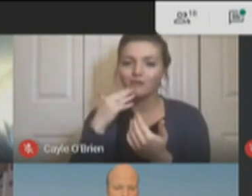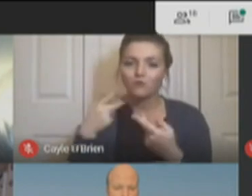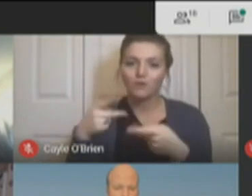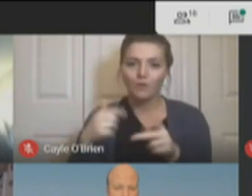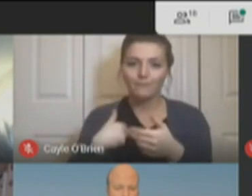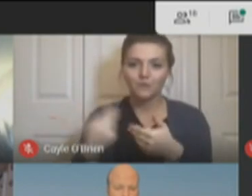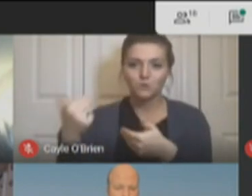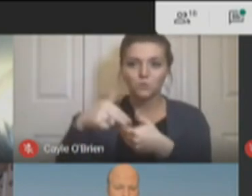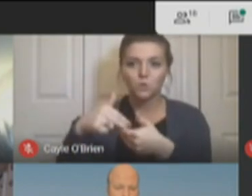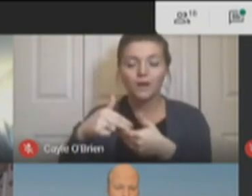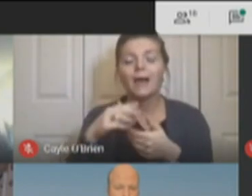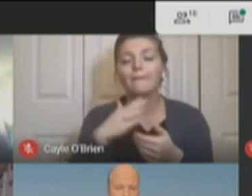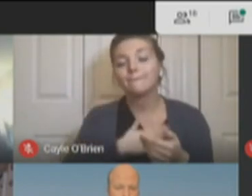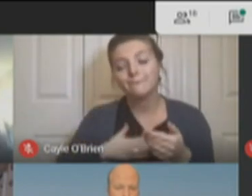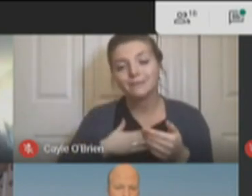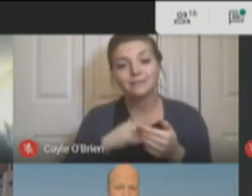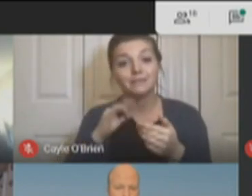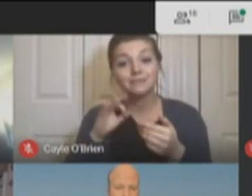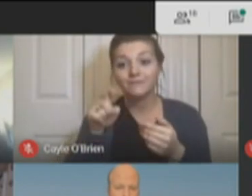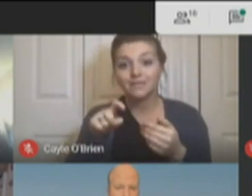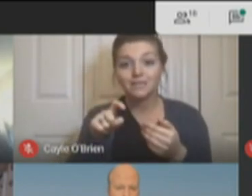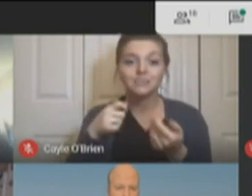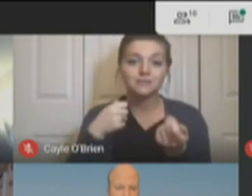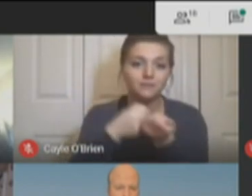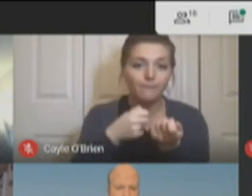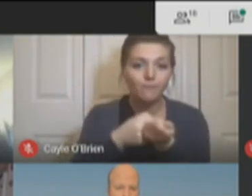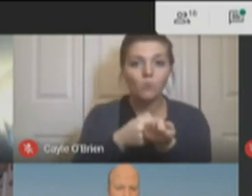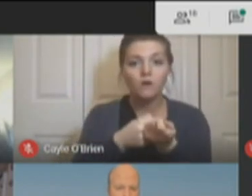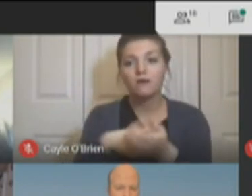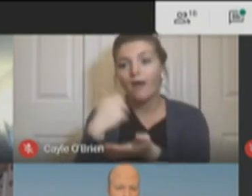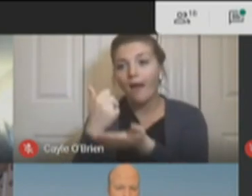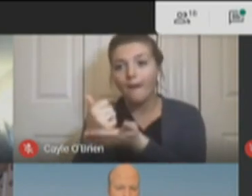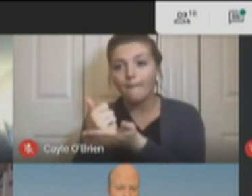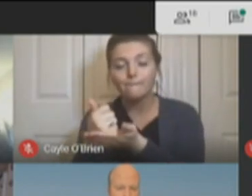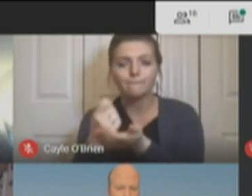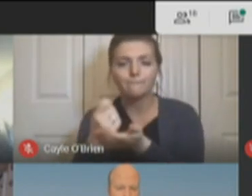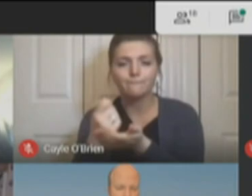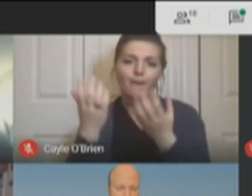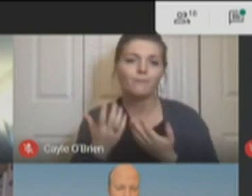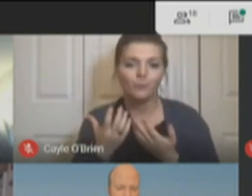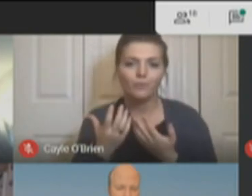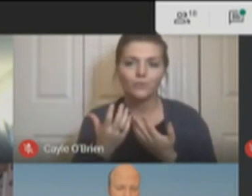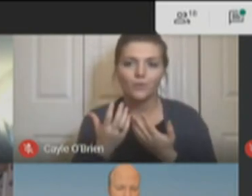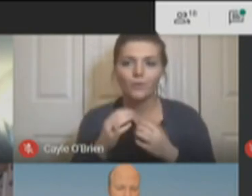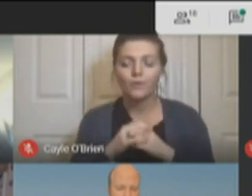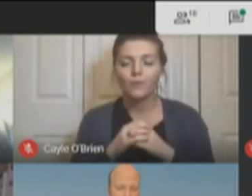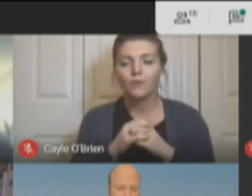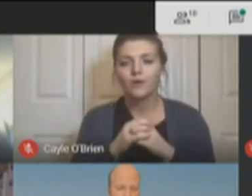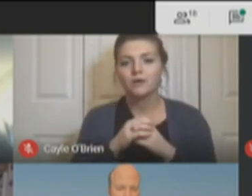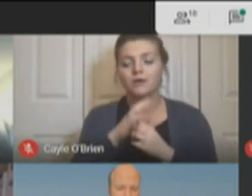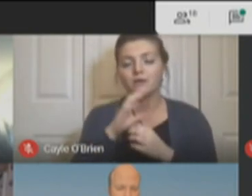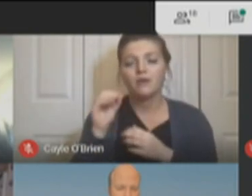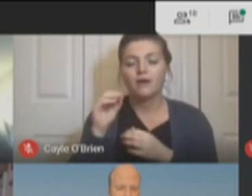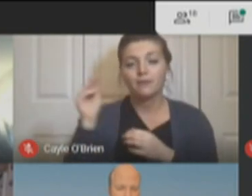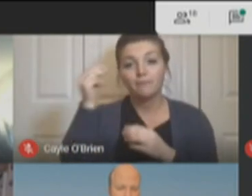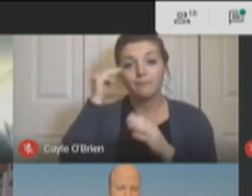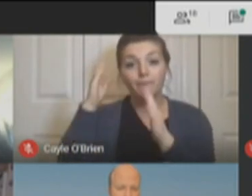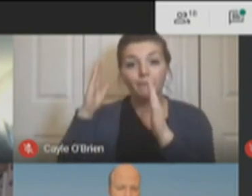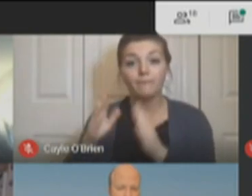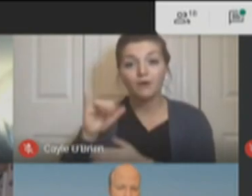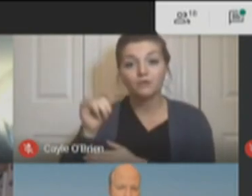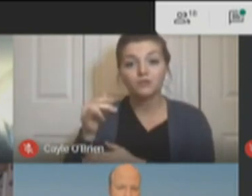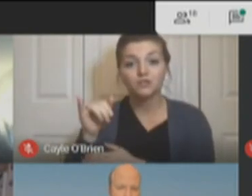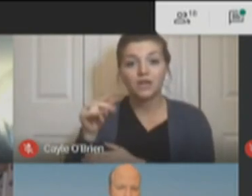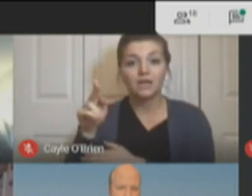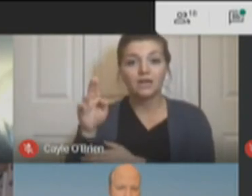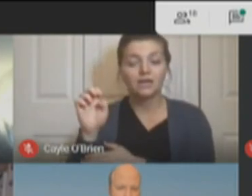we can be a support or assistance as the city, let us know. On behalf of Mayor Janey, who is committed to making